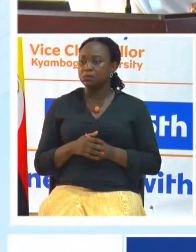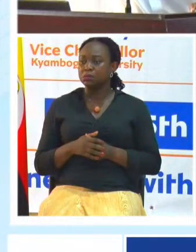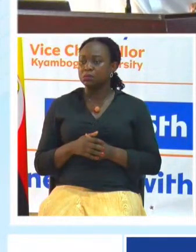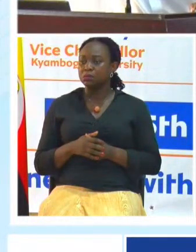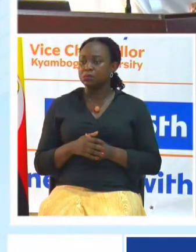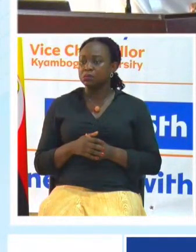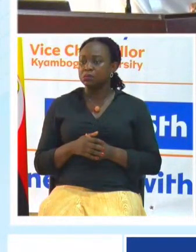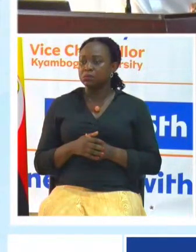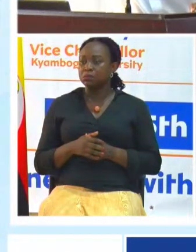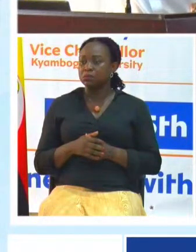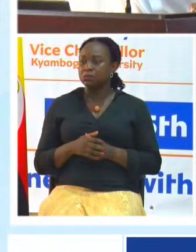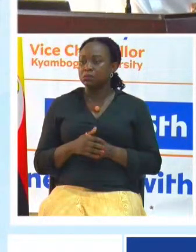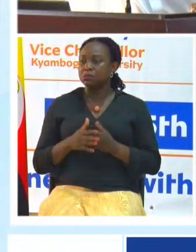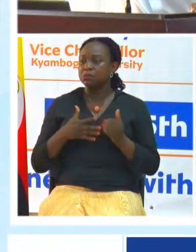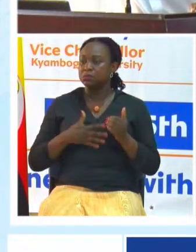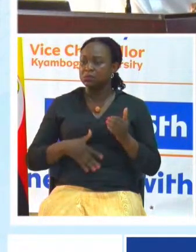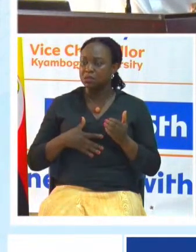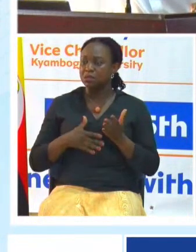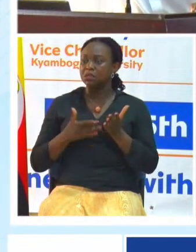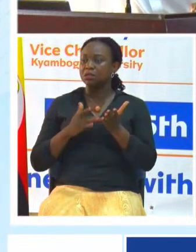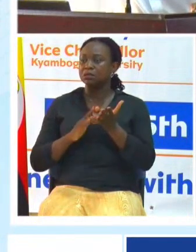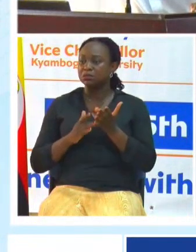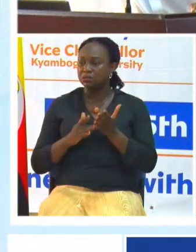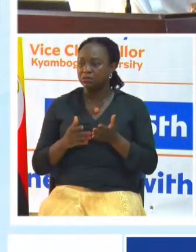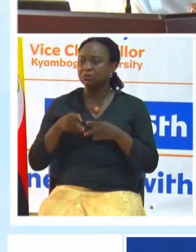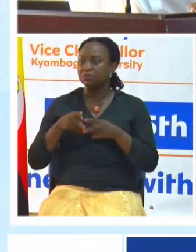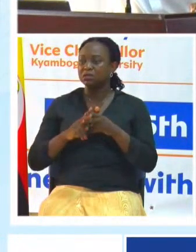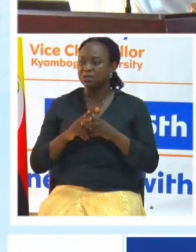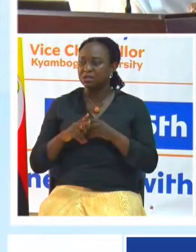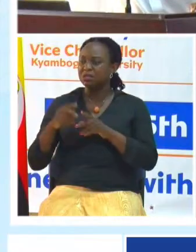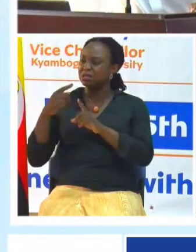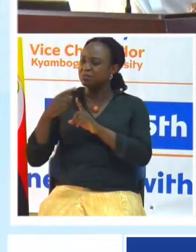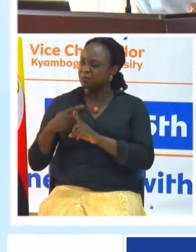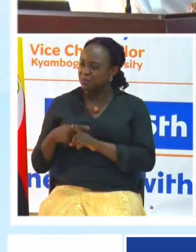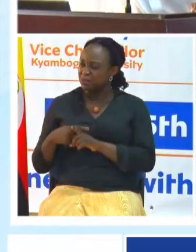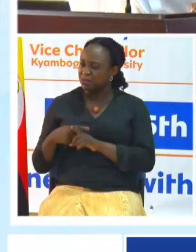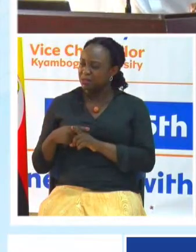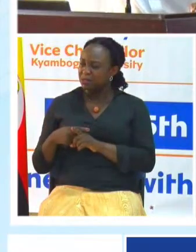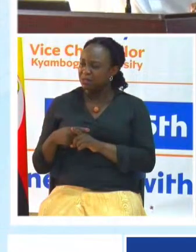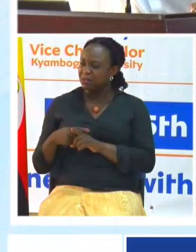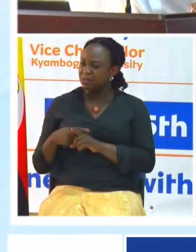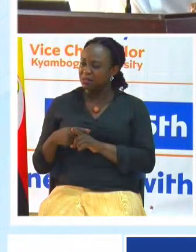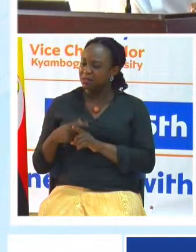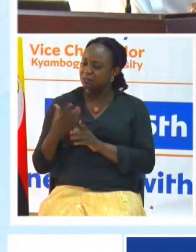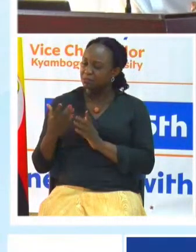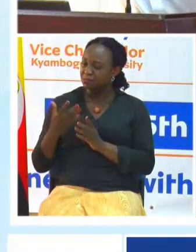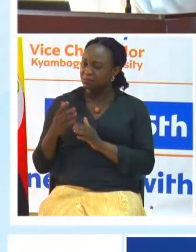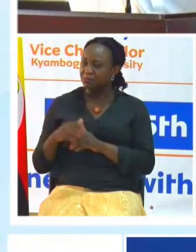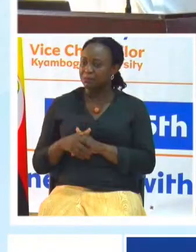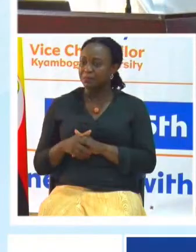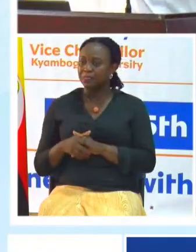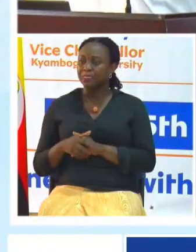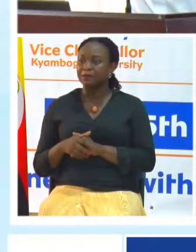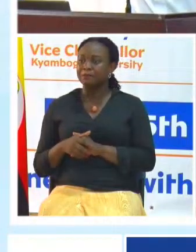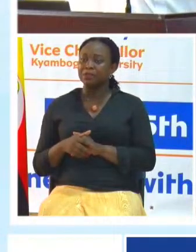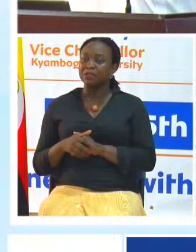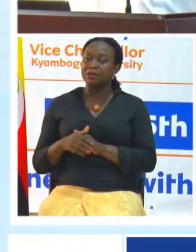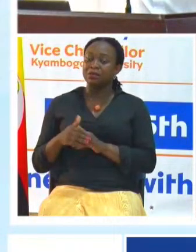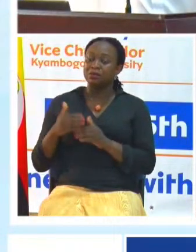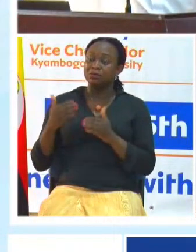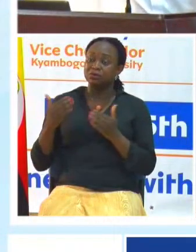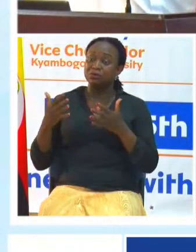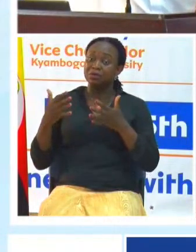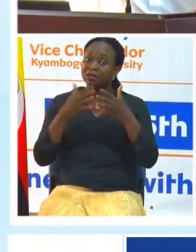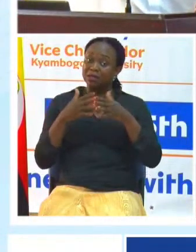It's science, technology, engineering, and mathematics. Great. So those that are under STEM